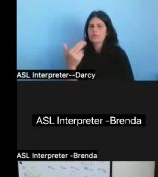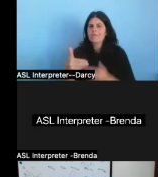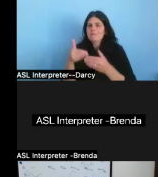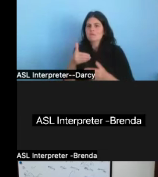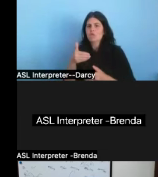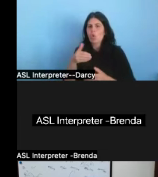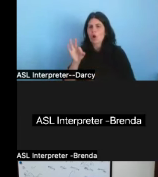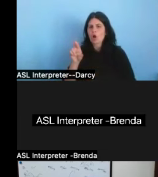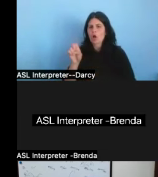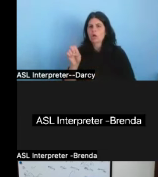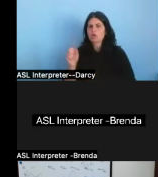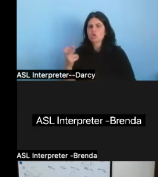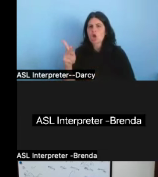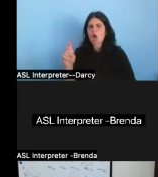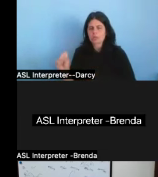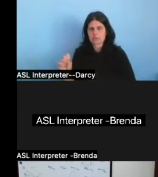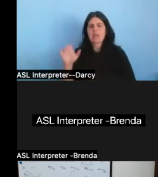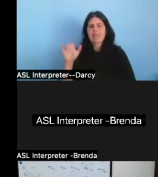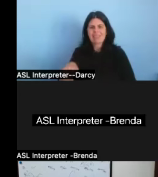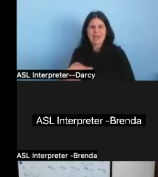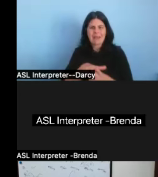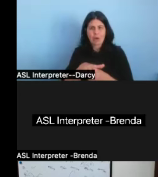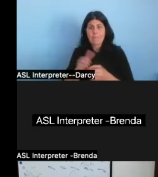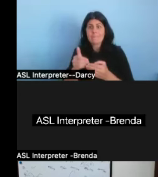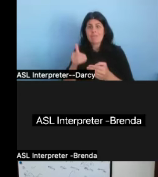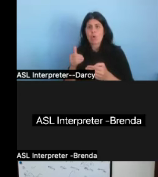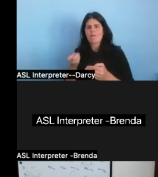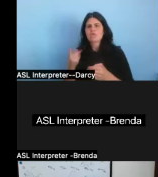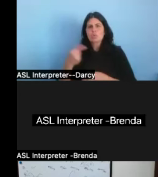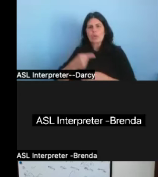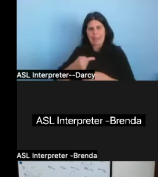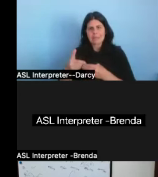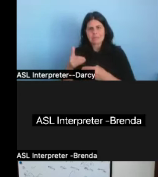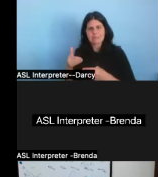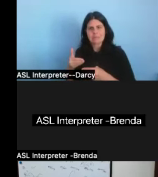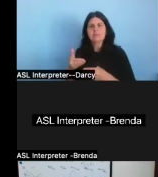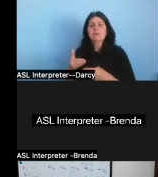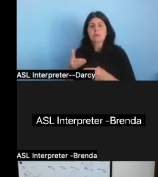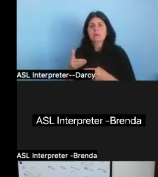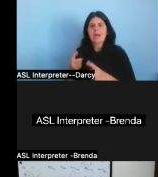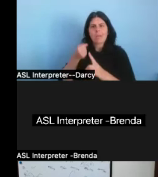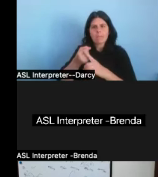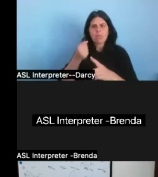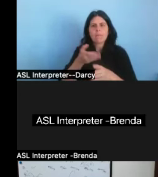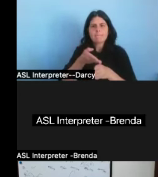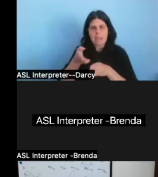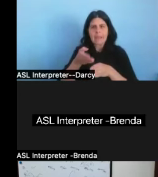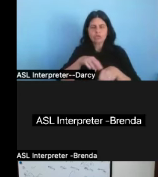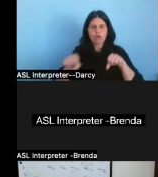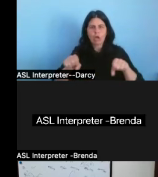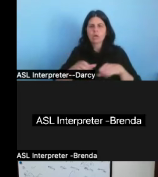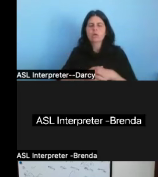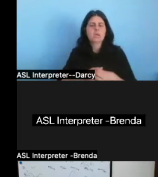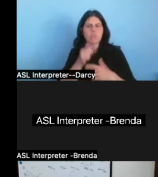that area in the few days before the main shock. And it didn't have a lot of aftershock activity right away. There were